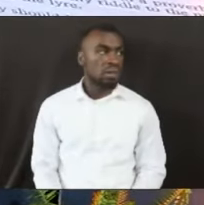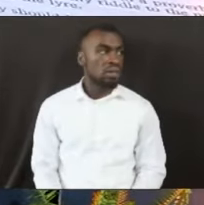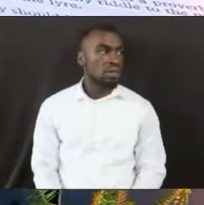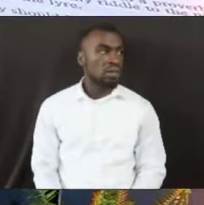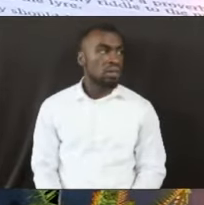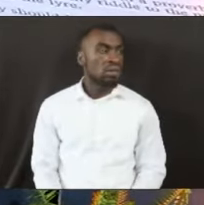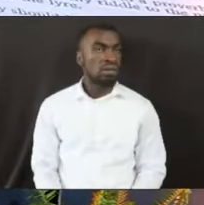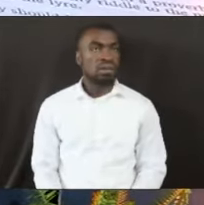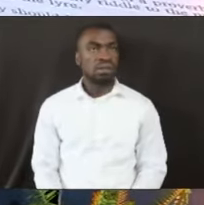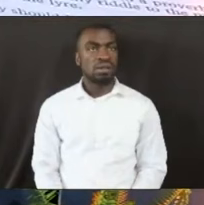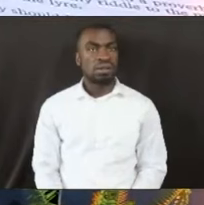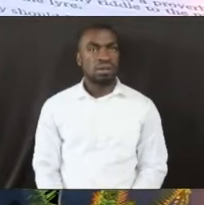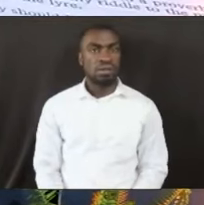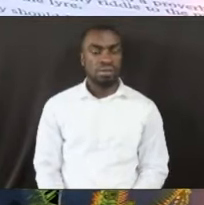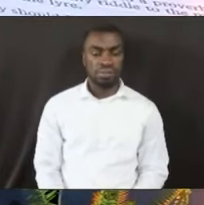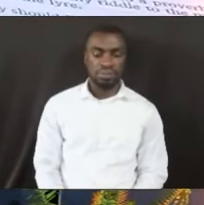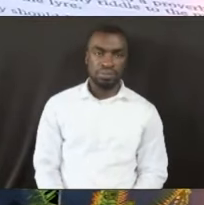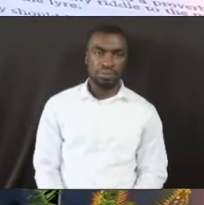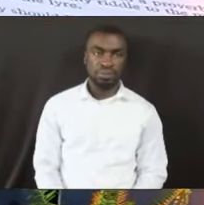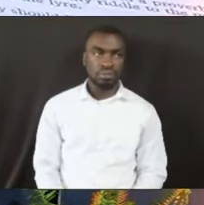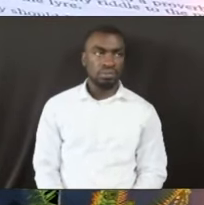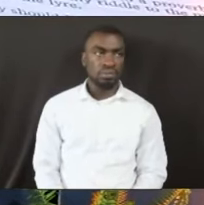Then after that, I will offer a special prayer.